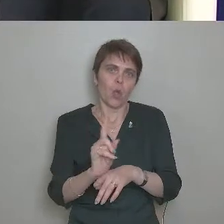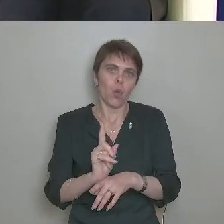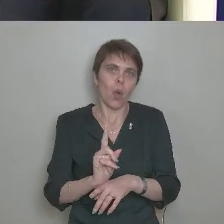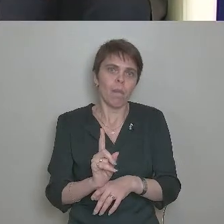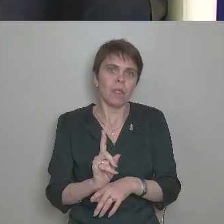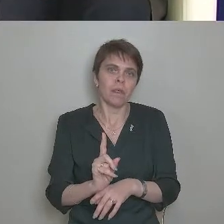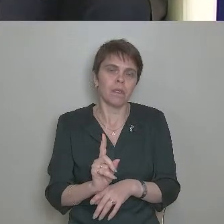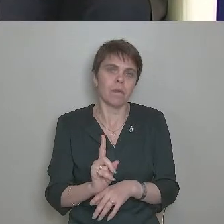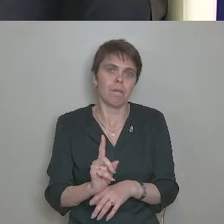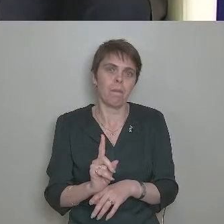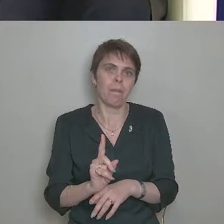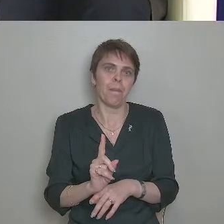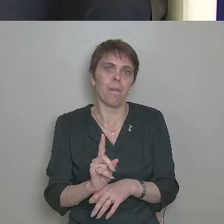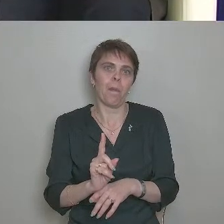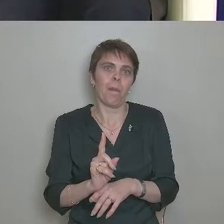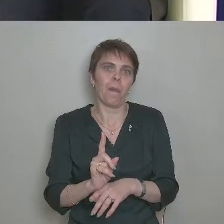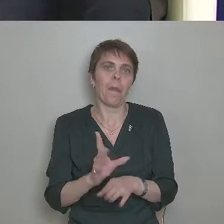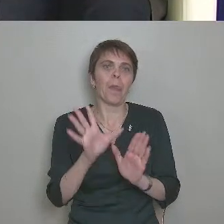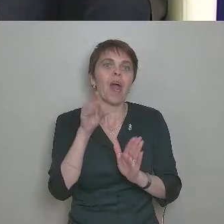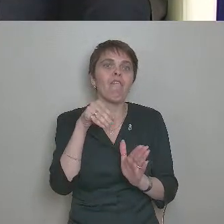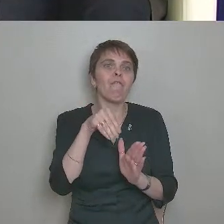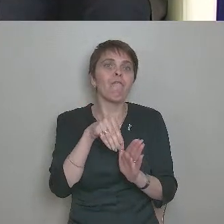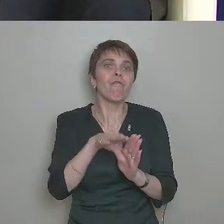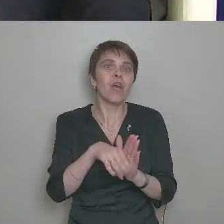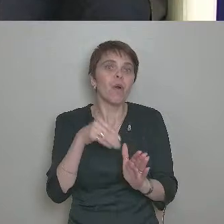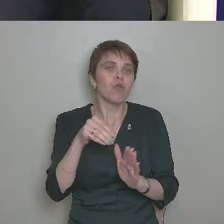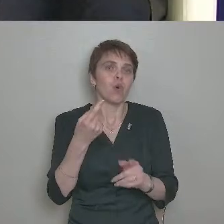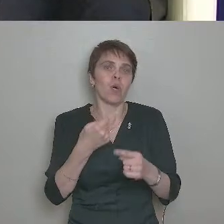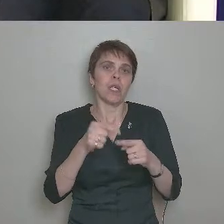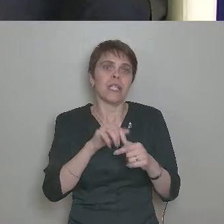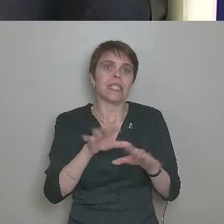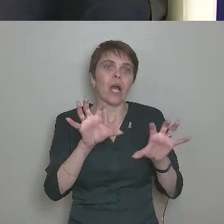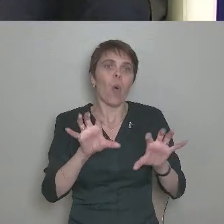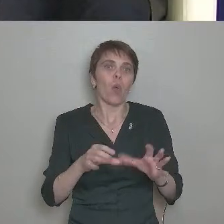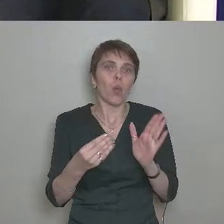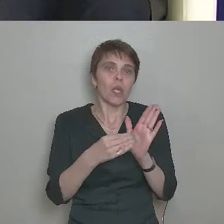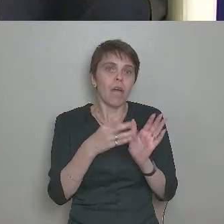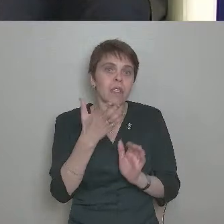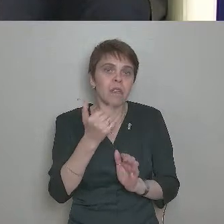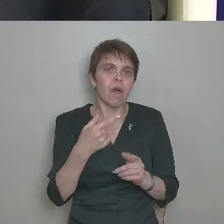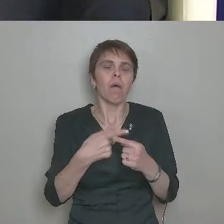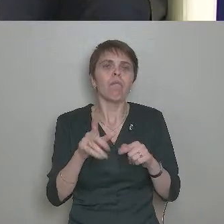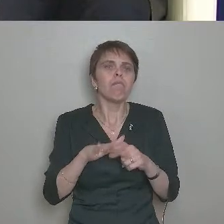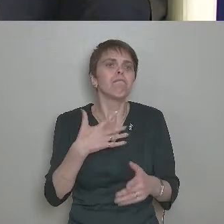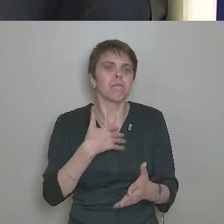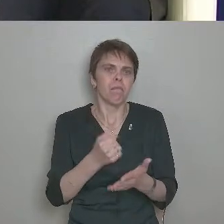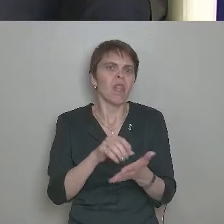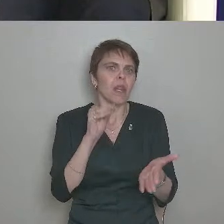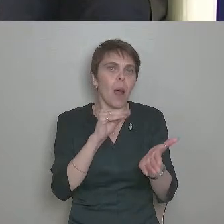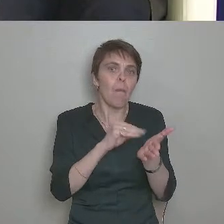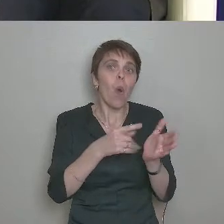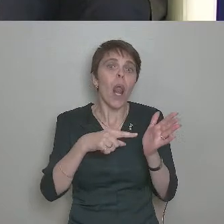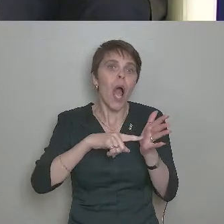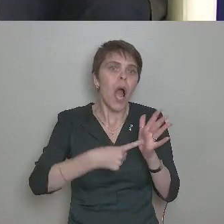this list was signed by the leader. And that was the reason to institute this initiative, and the